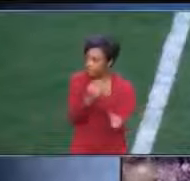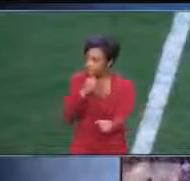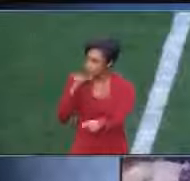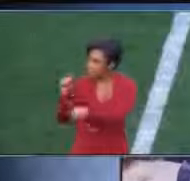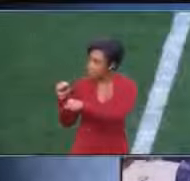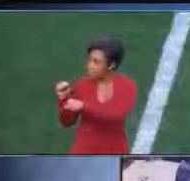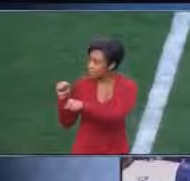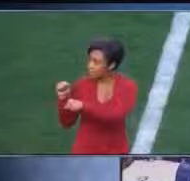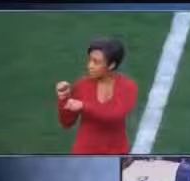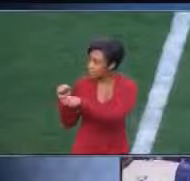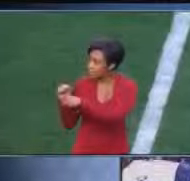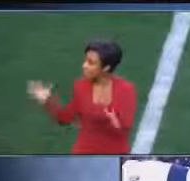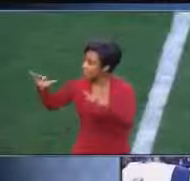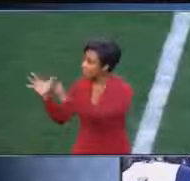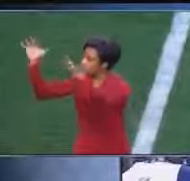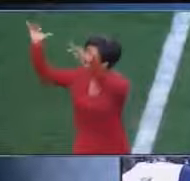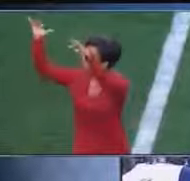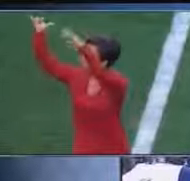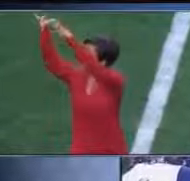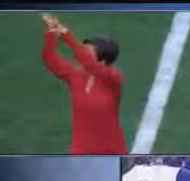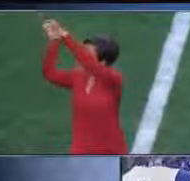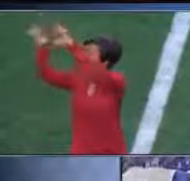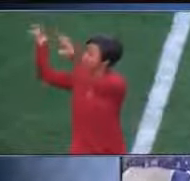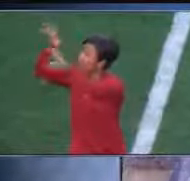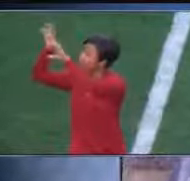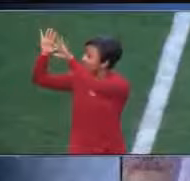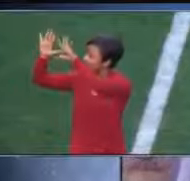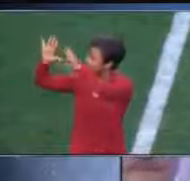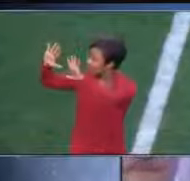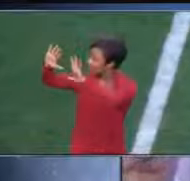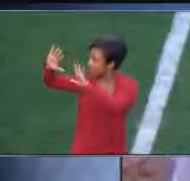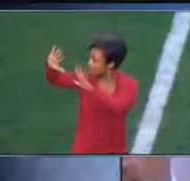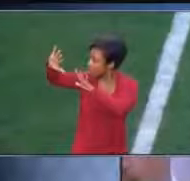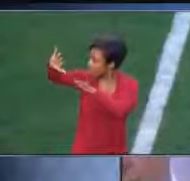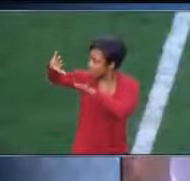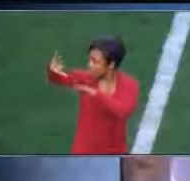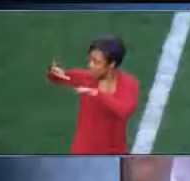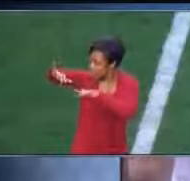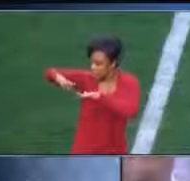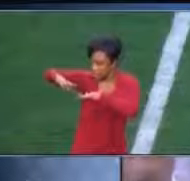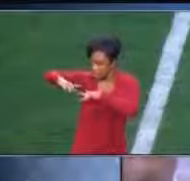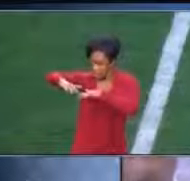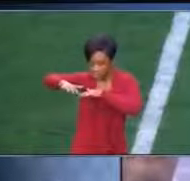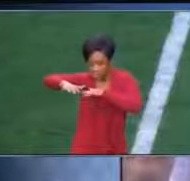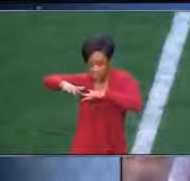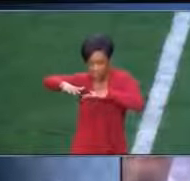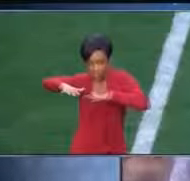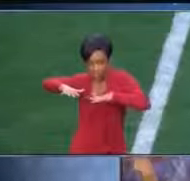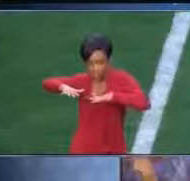for purple mountain